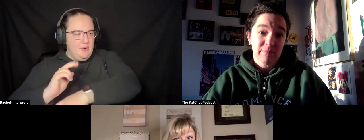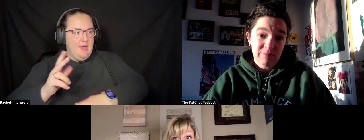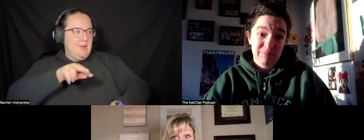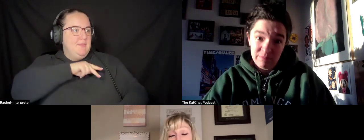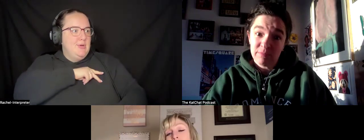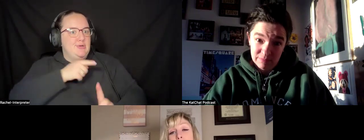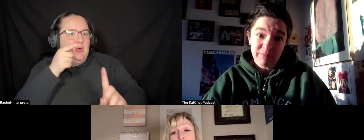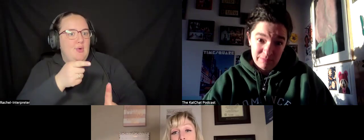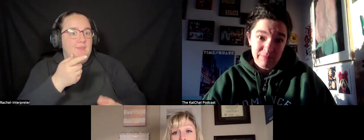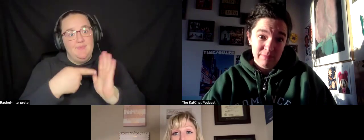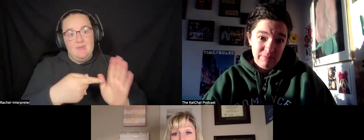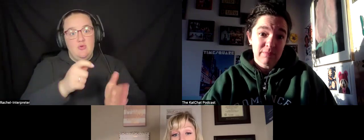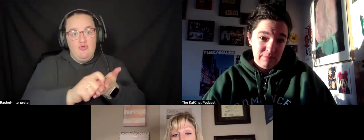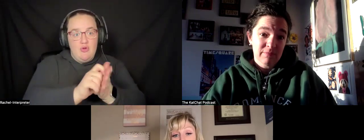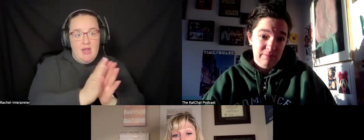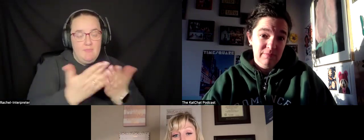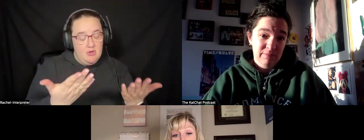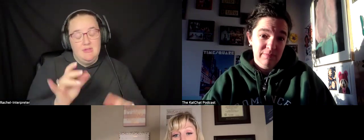like writing a book, absolutely.